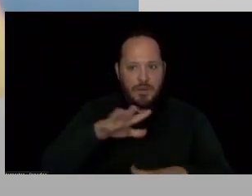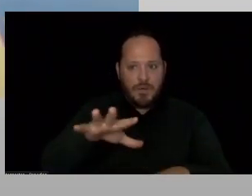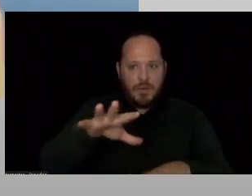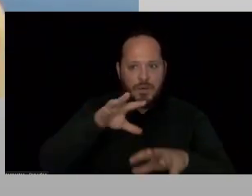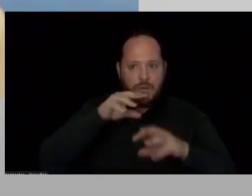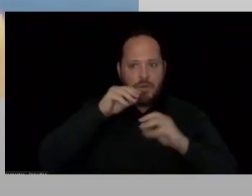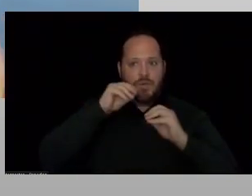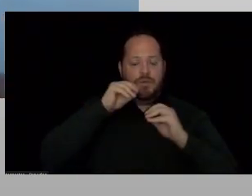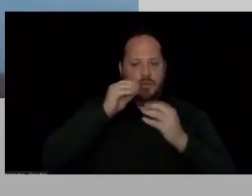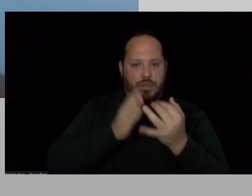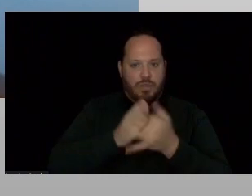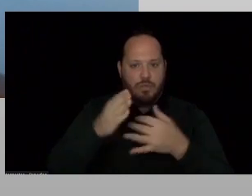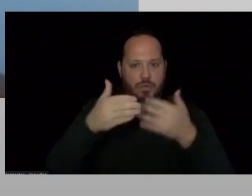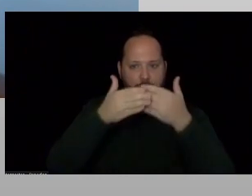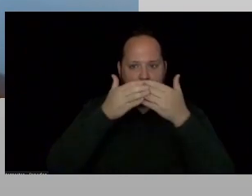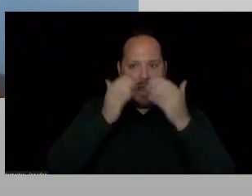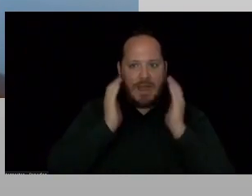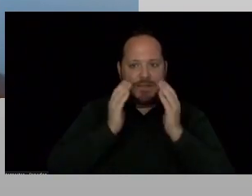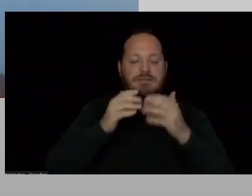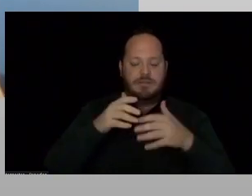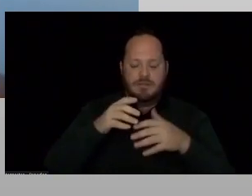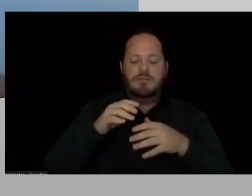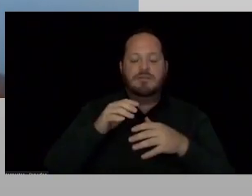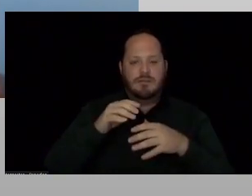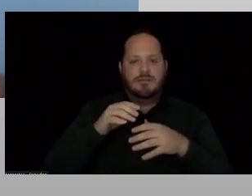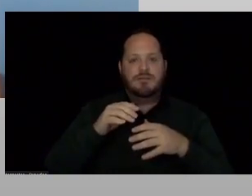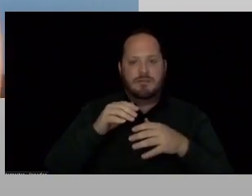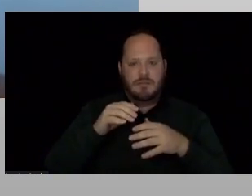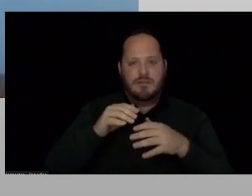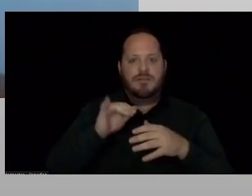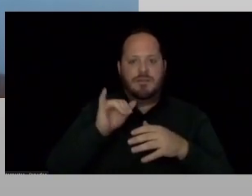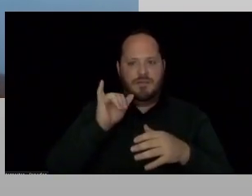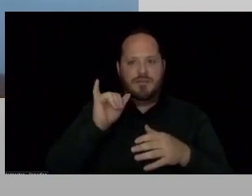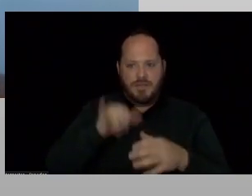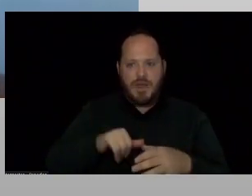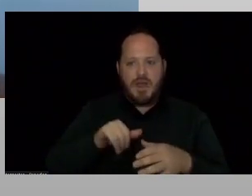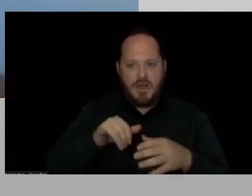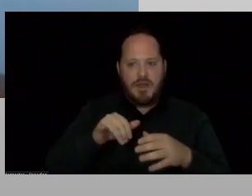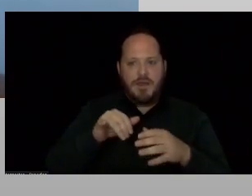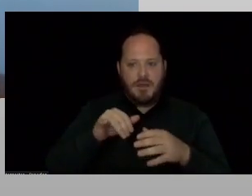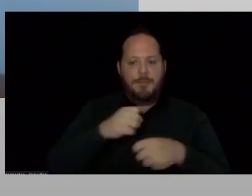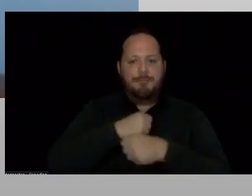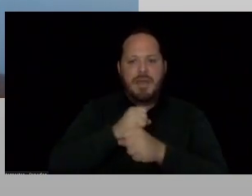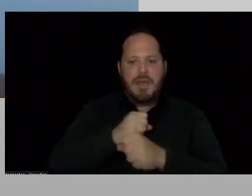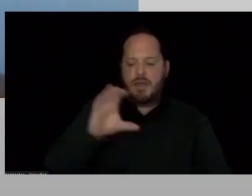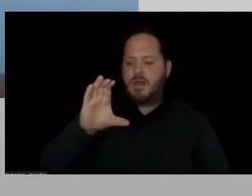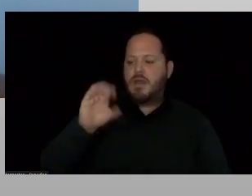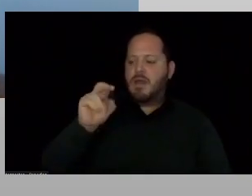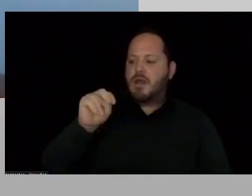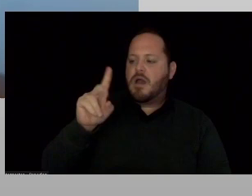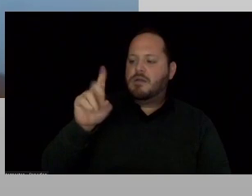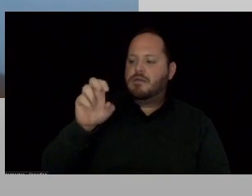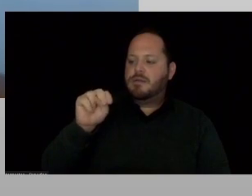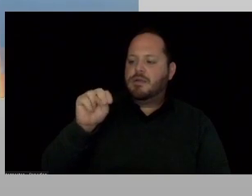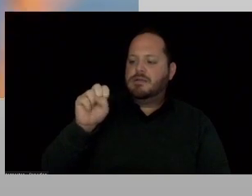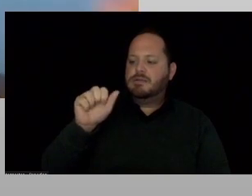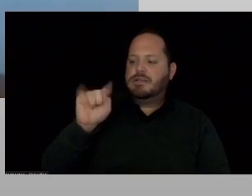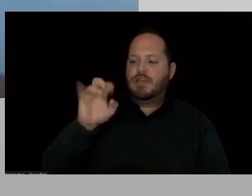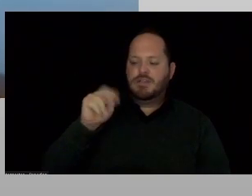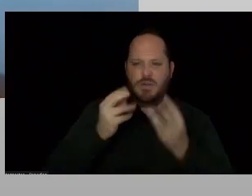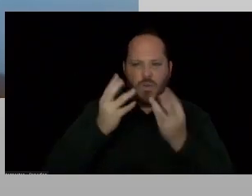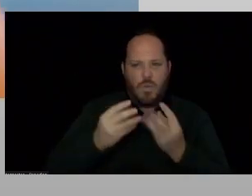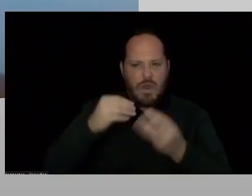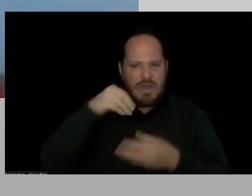might increase the risk of a virus getting in. So that increases your risk. So you want to change your